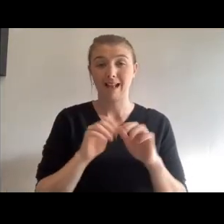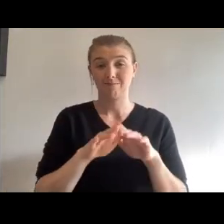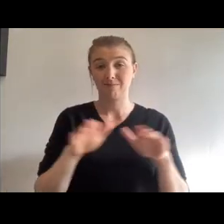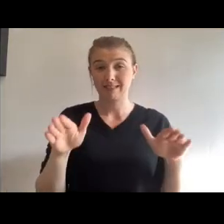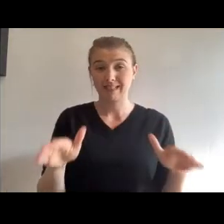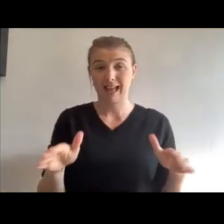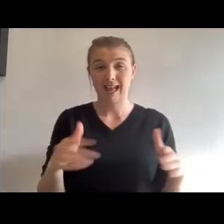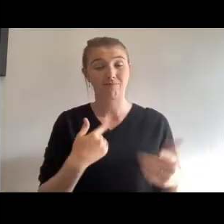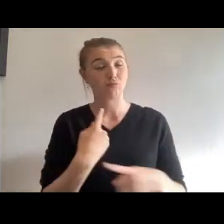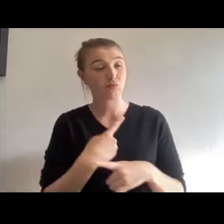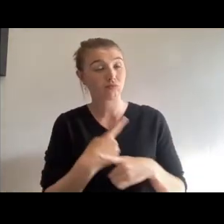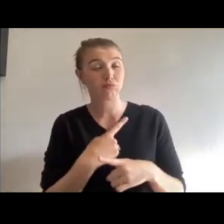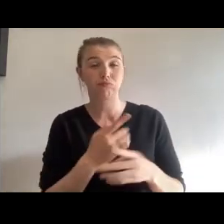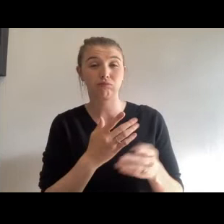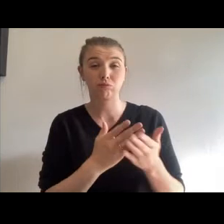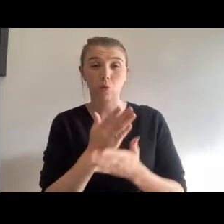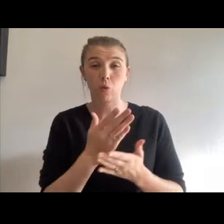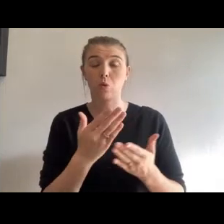people about